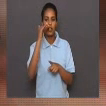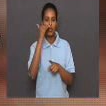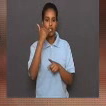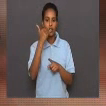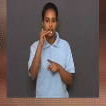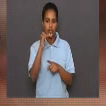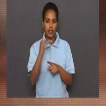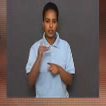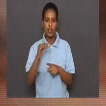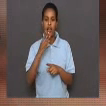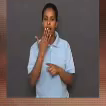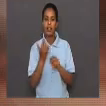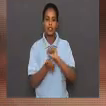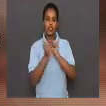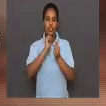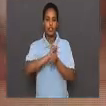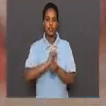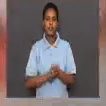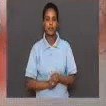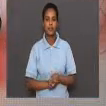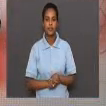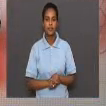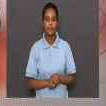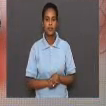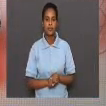pH ranges of color change.